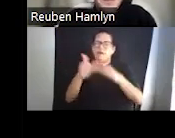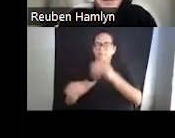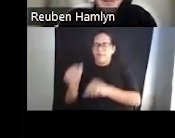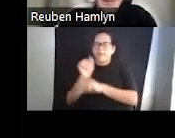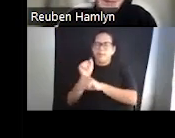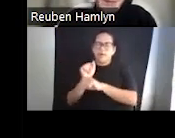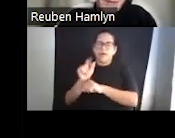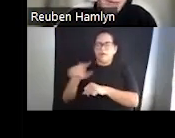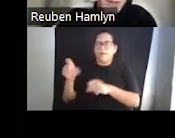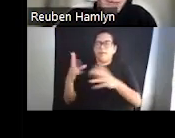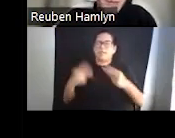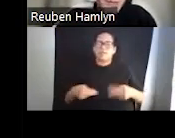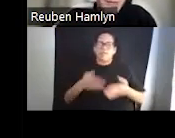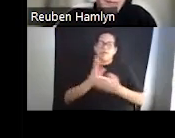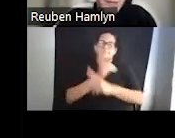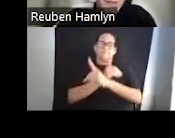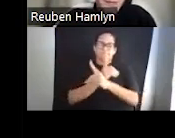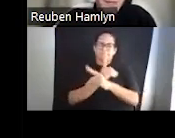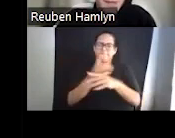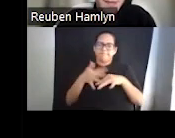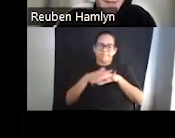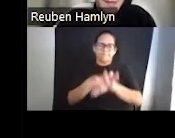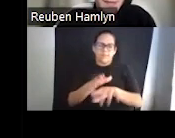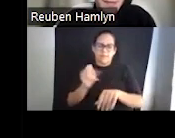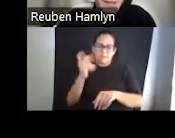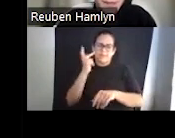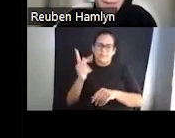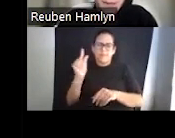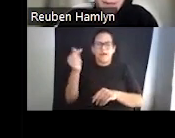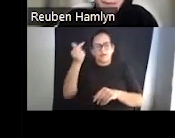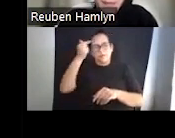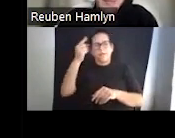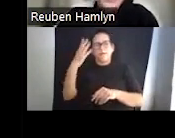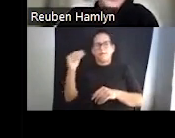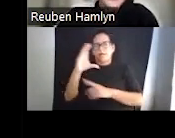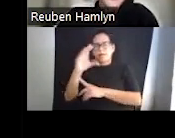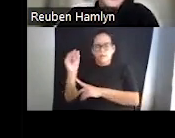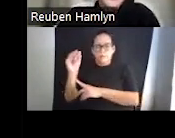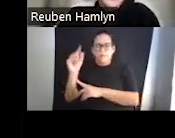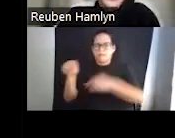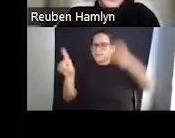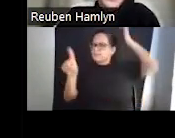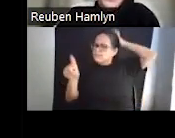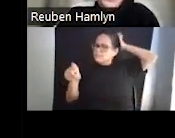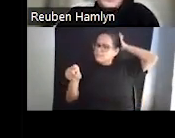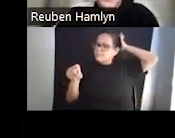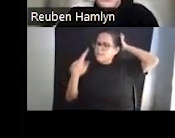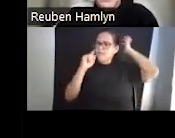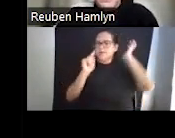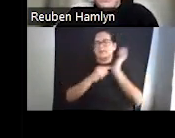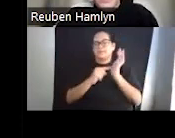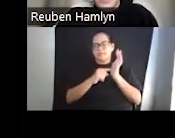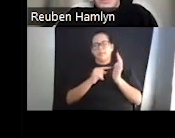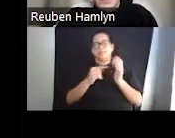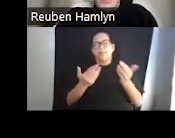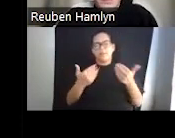human rights defenders are conducting at high risk. And we can see that governments and companies, for instance, that may